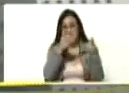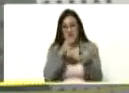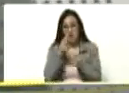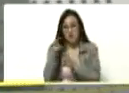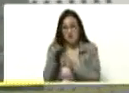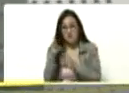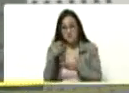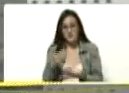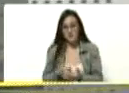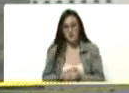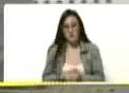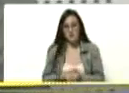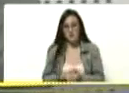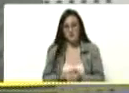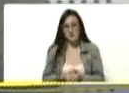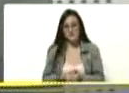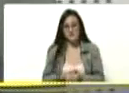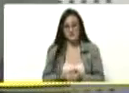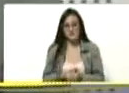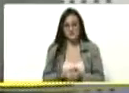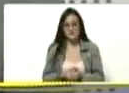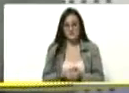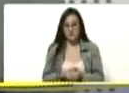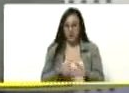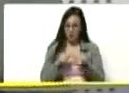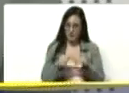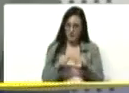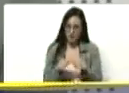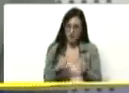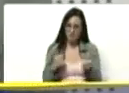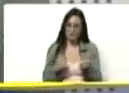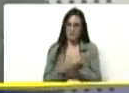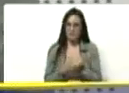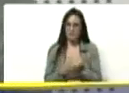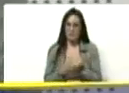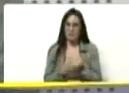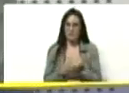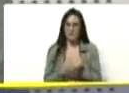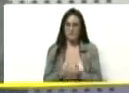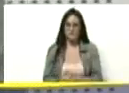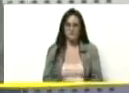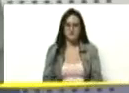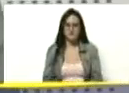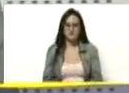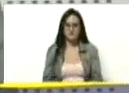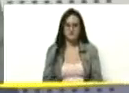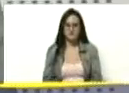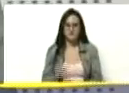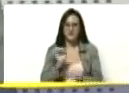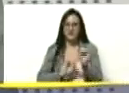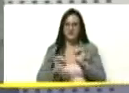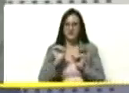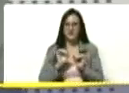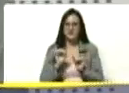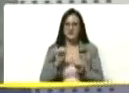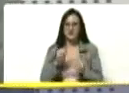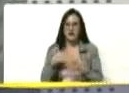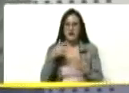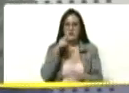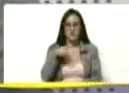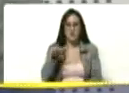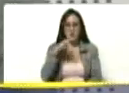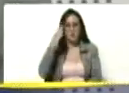to stand shoulder to shoulder. Y continuamos hombro con hombro with the great people of Cuba, en la defensa del gran pueblo cubano,